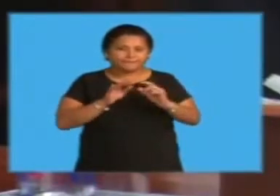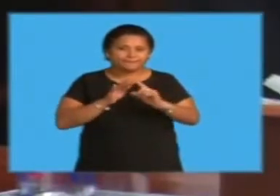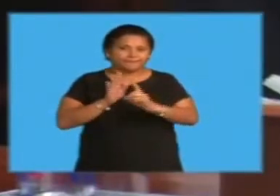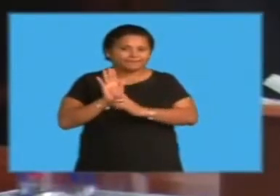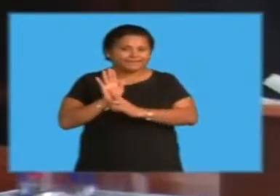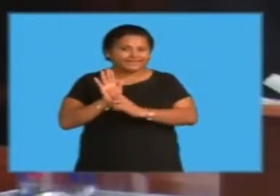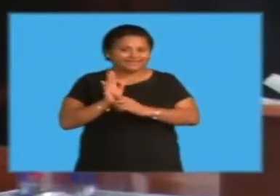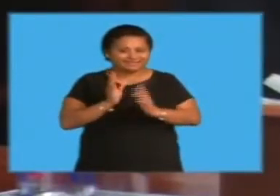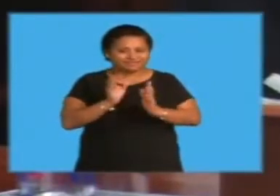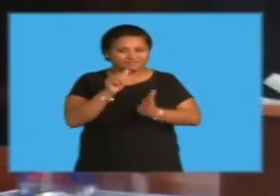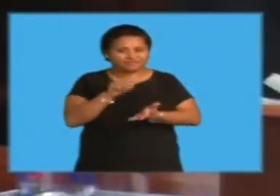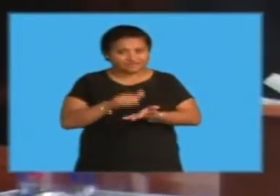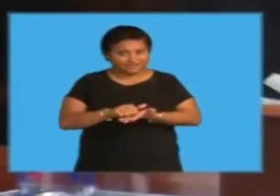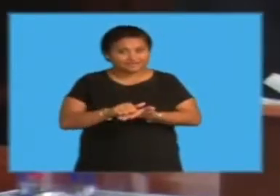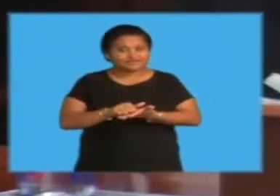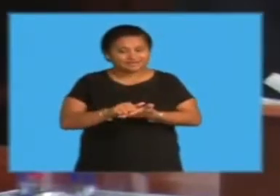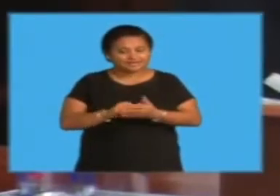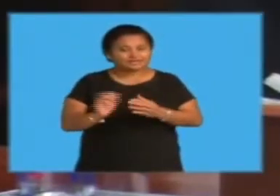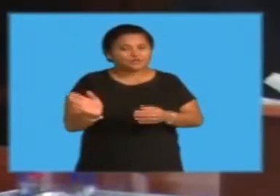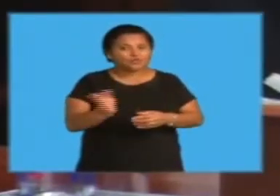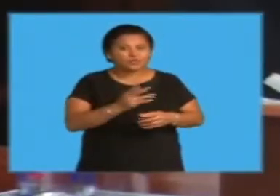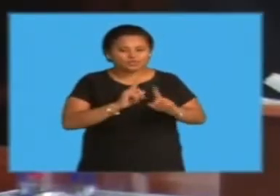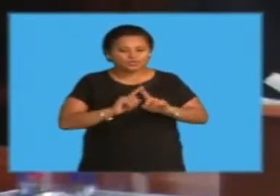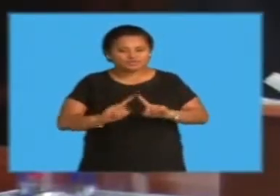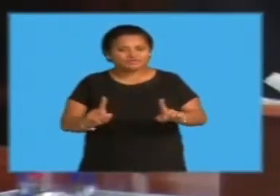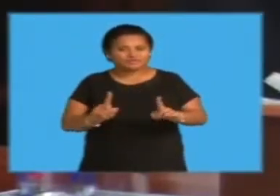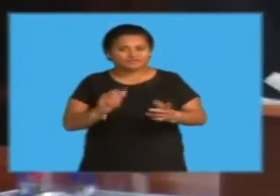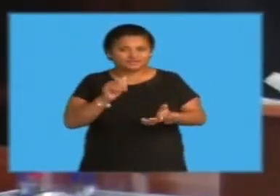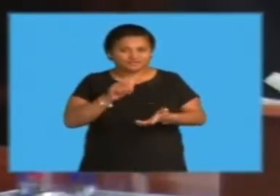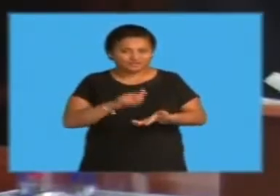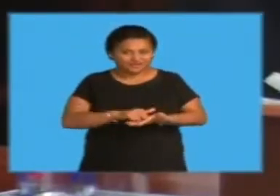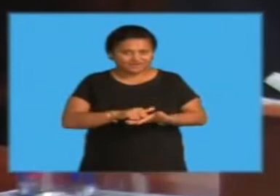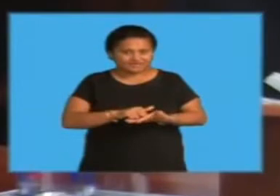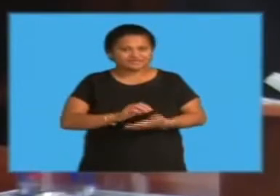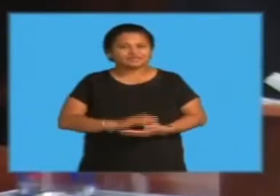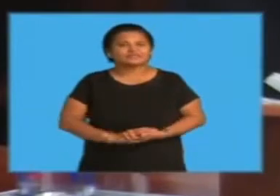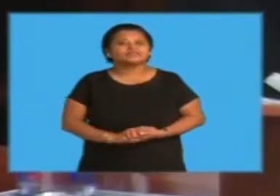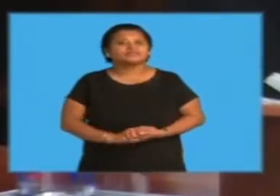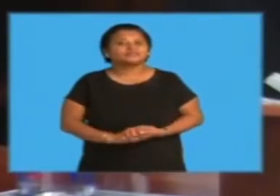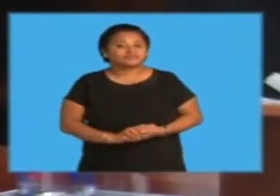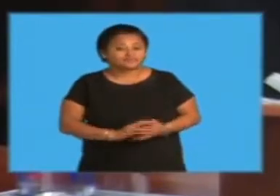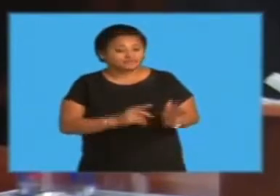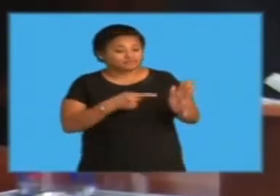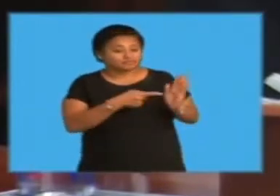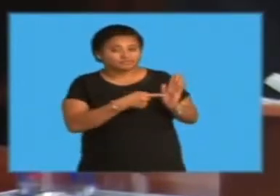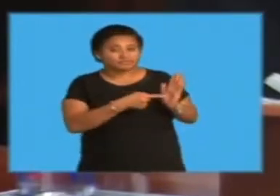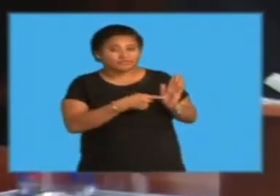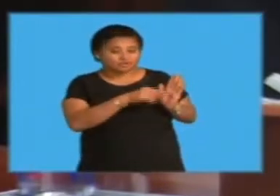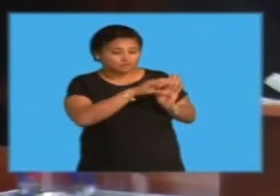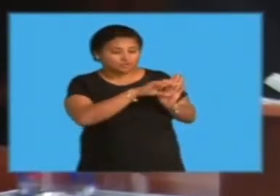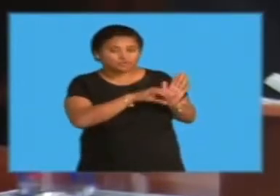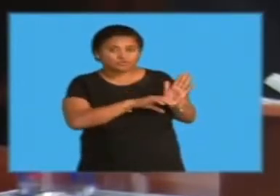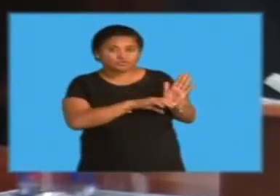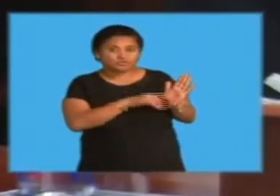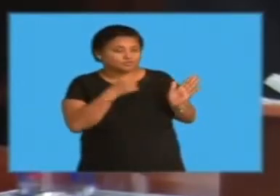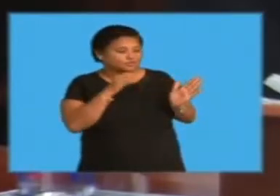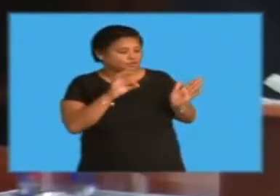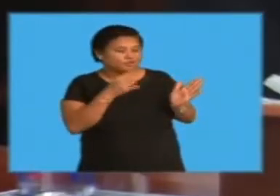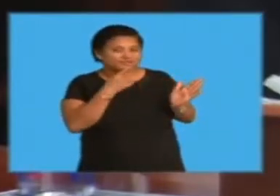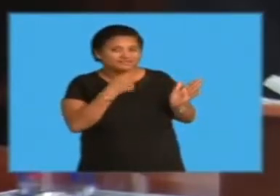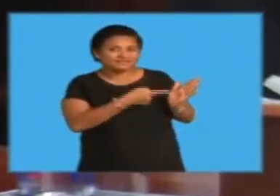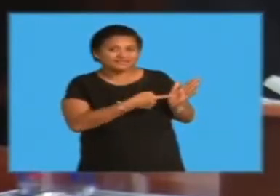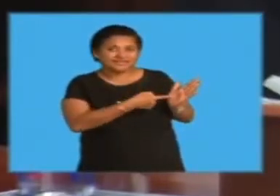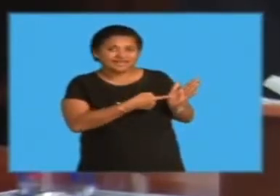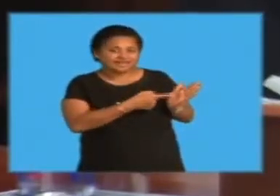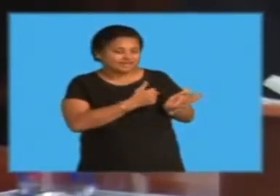socio-economic rights. More importantly, the Constitution does not just suggest action or simply